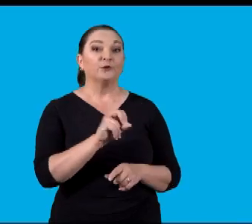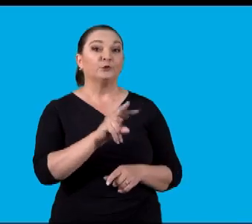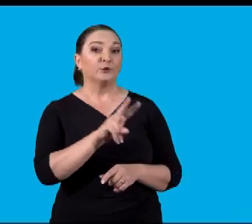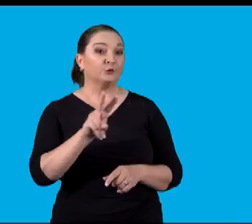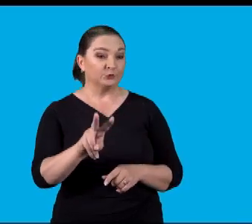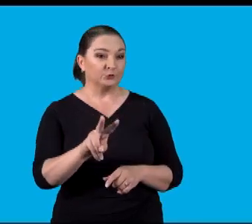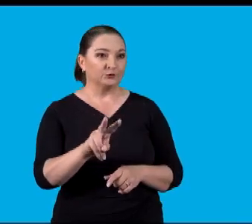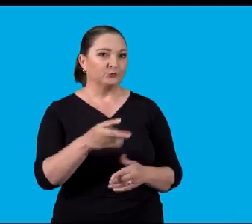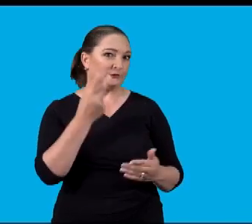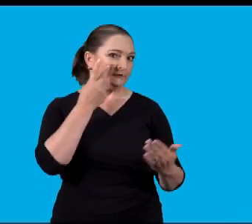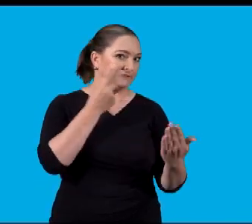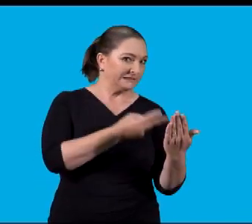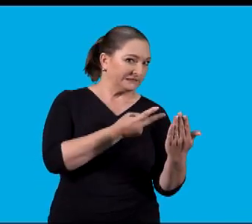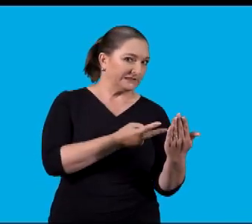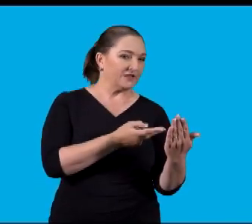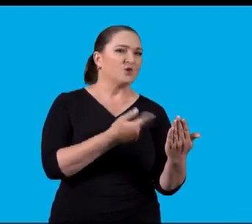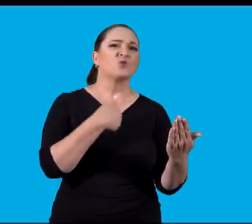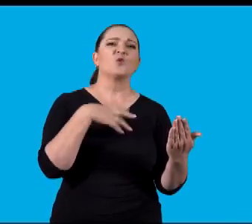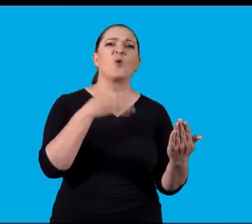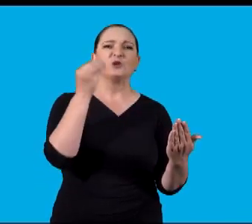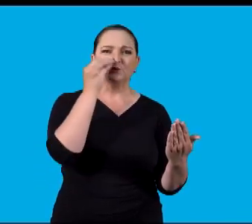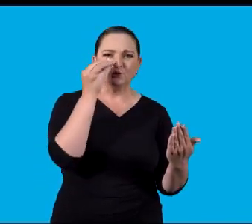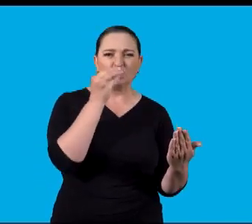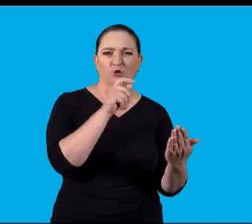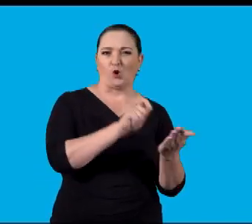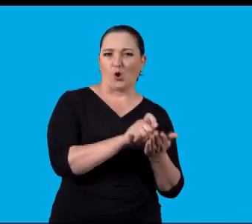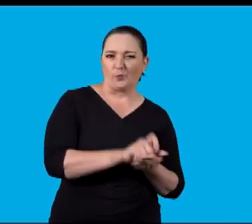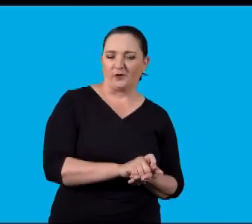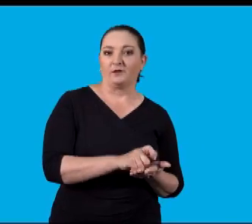here they want us to complete the note to the cash flow